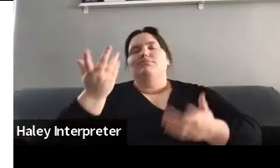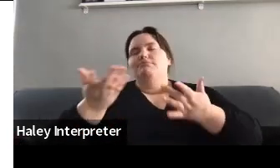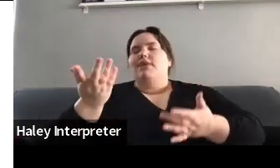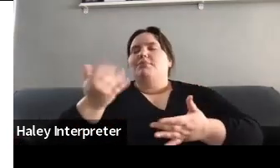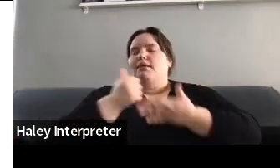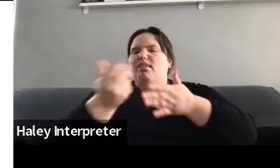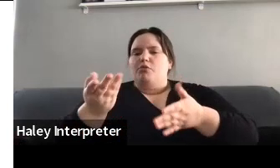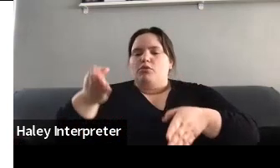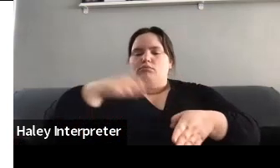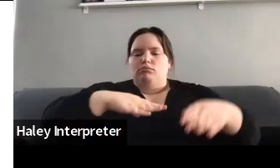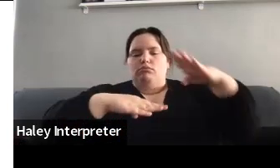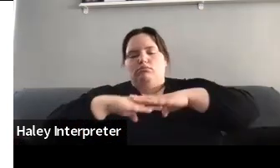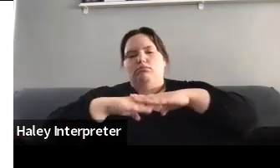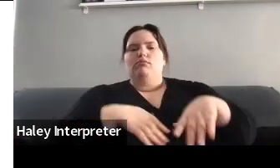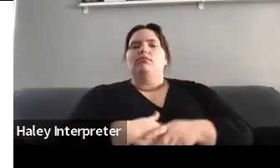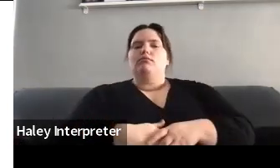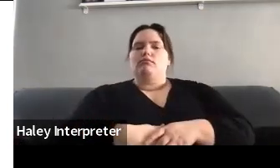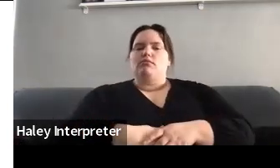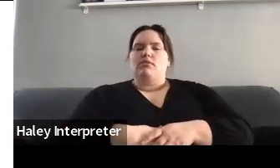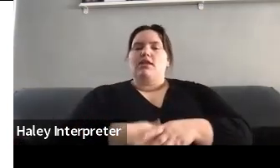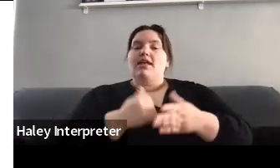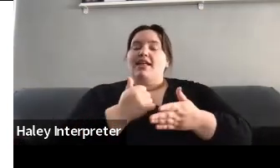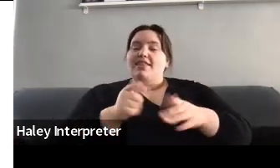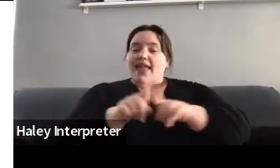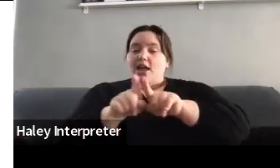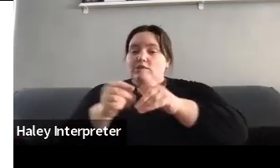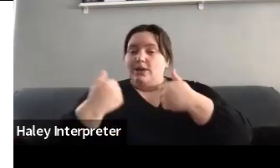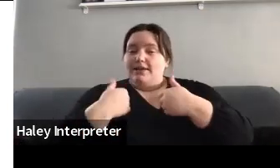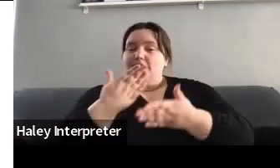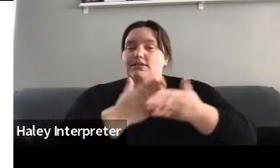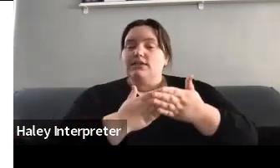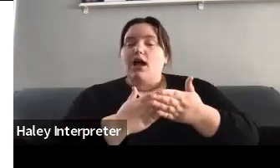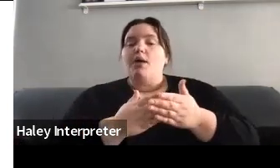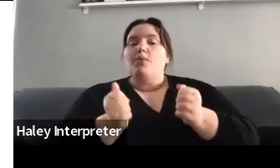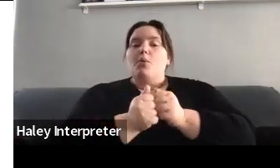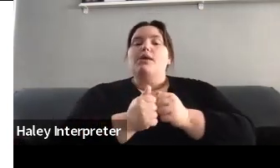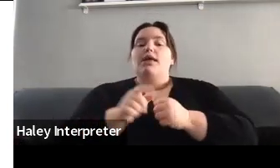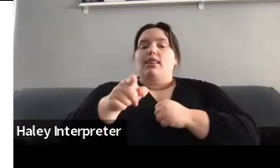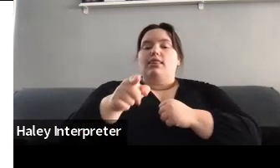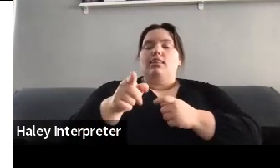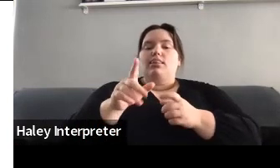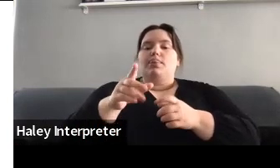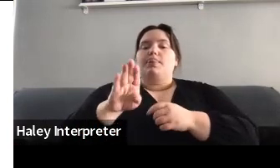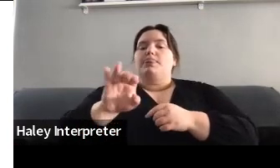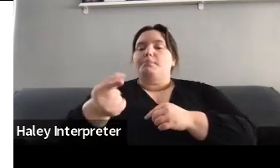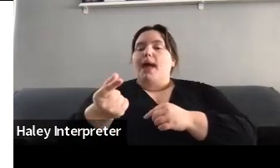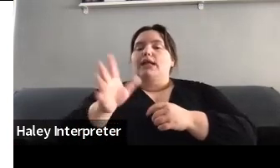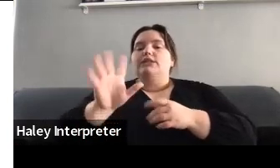that have the bags already in the spring-loaded scoopers and